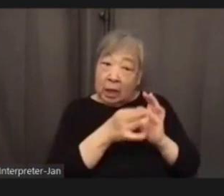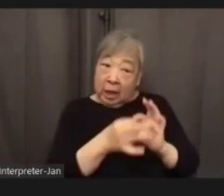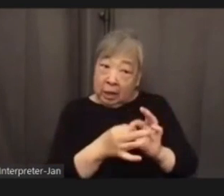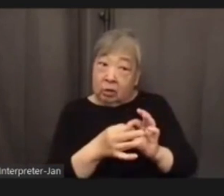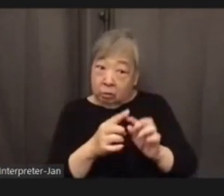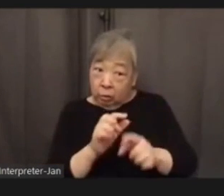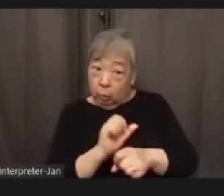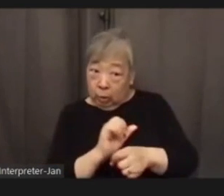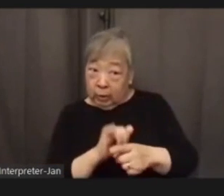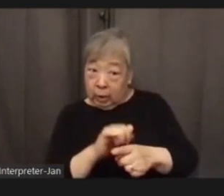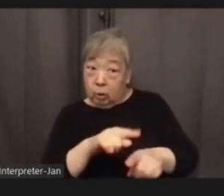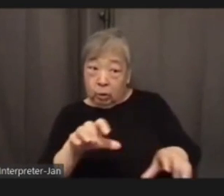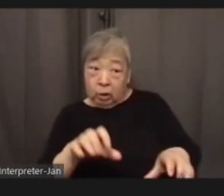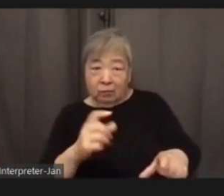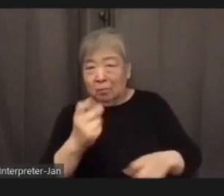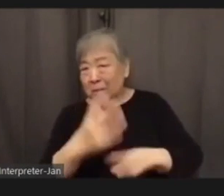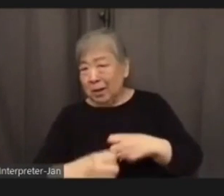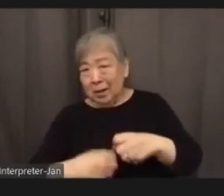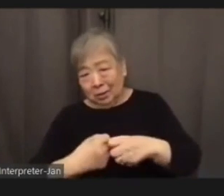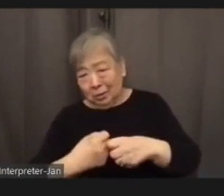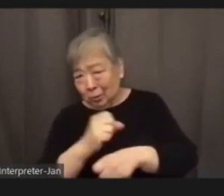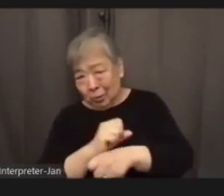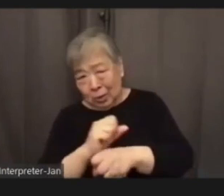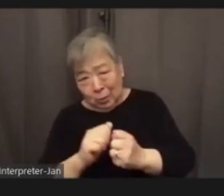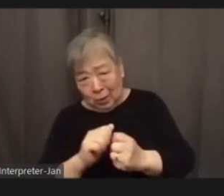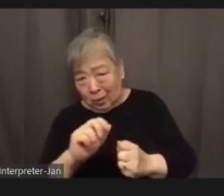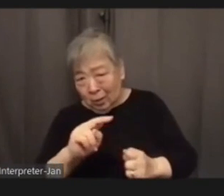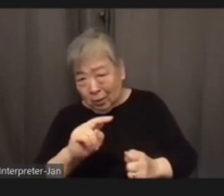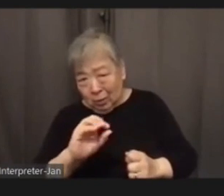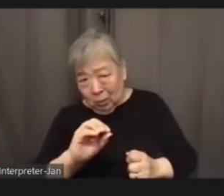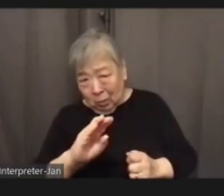Nobuko for many decades.